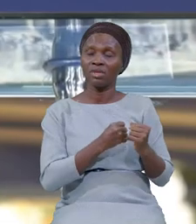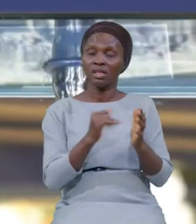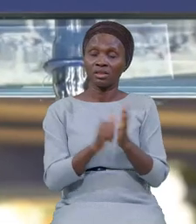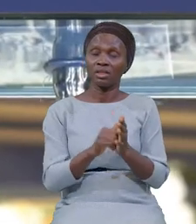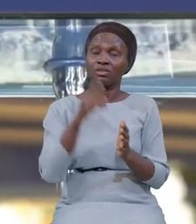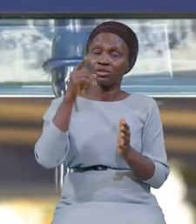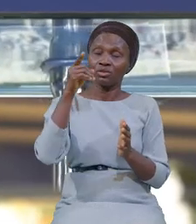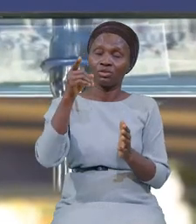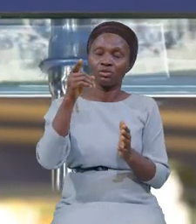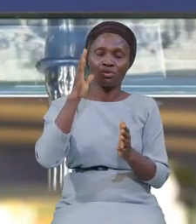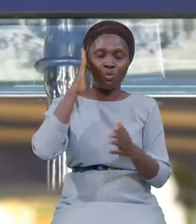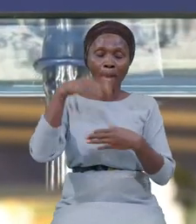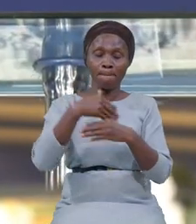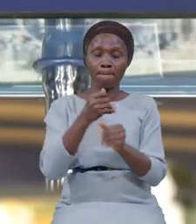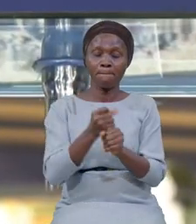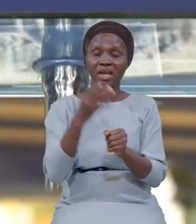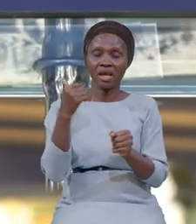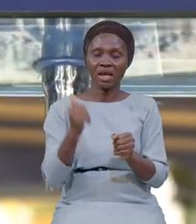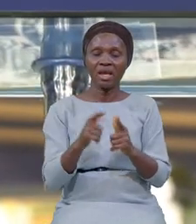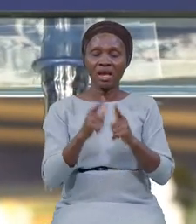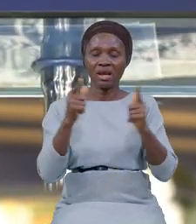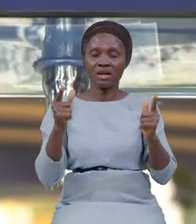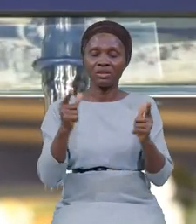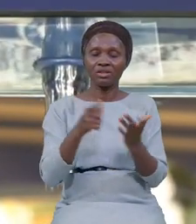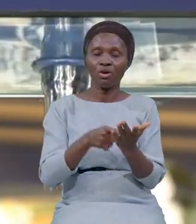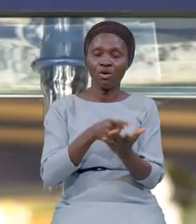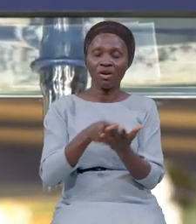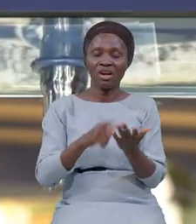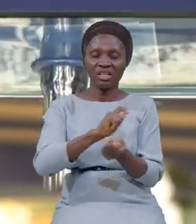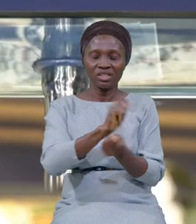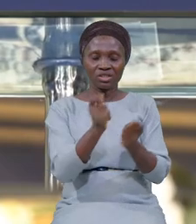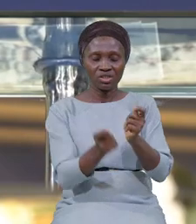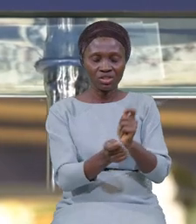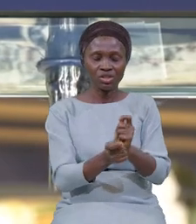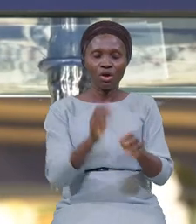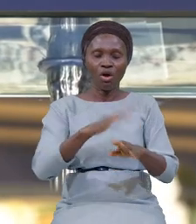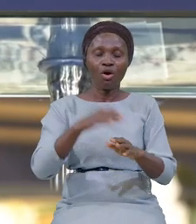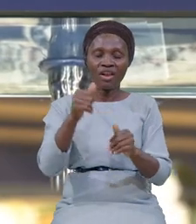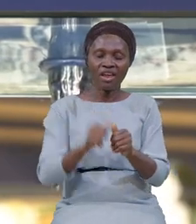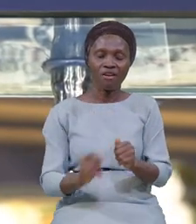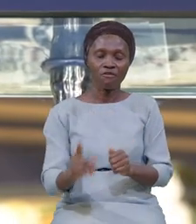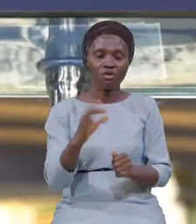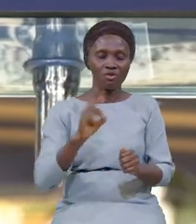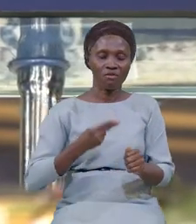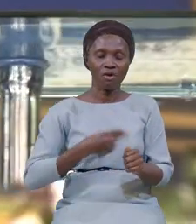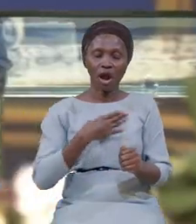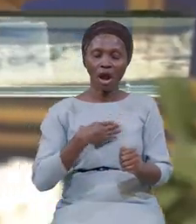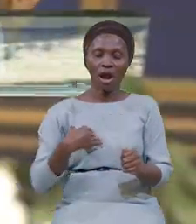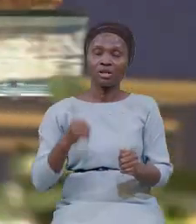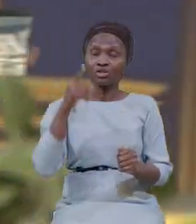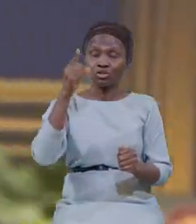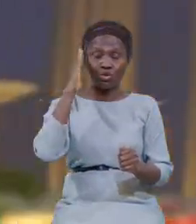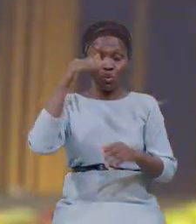make an appropriate change of every one of us. And then you will send us